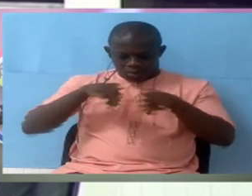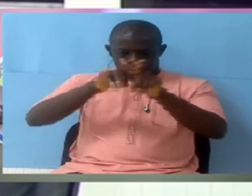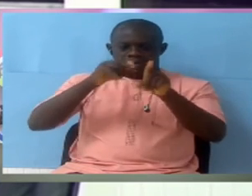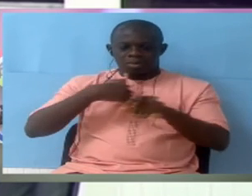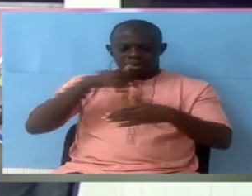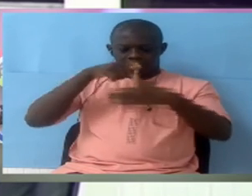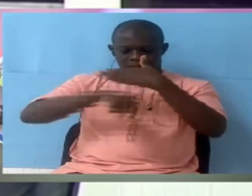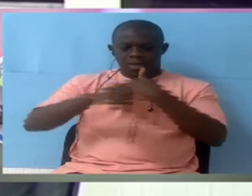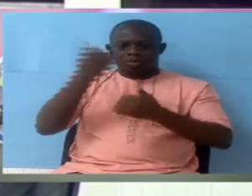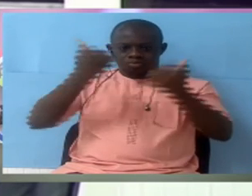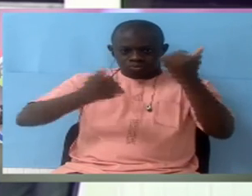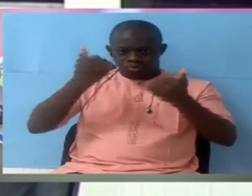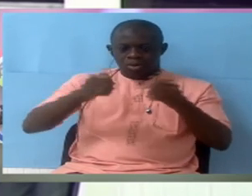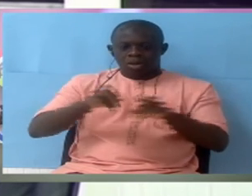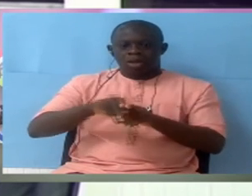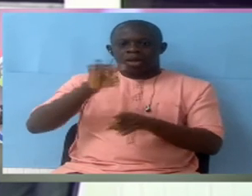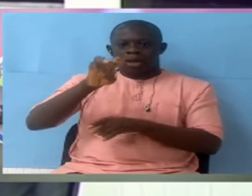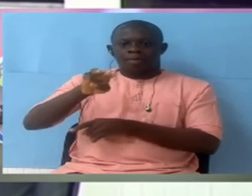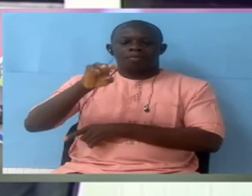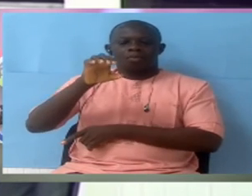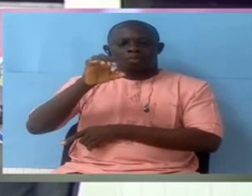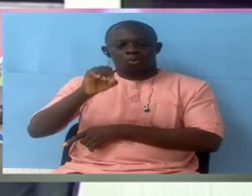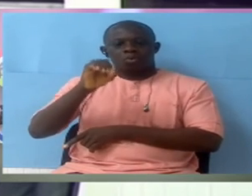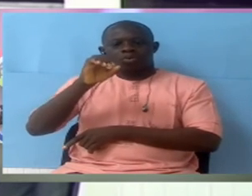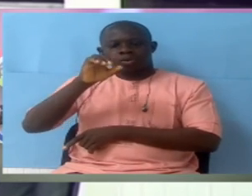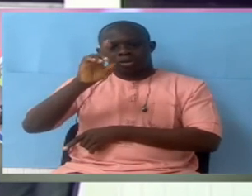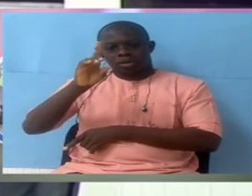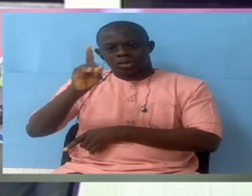bi ak man. Modu Jaju, Sana Manjang